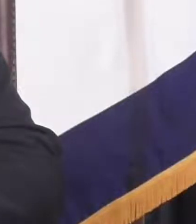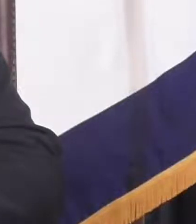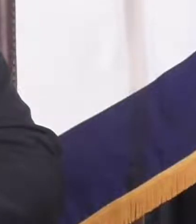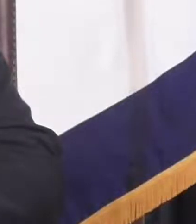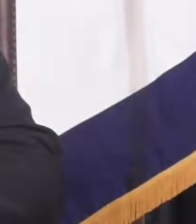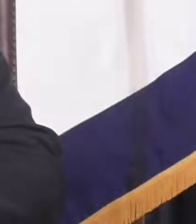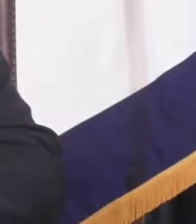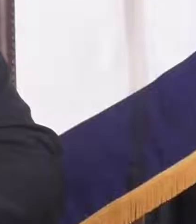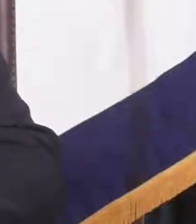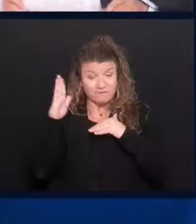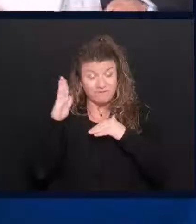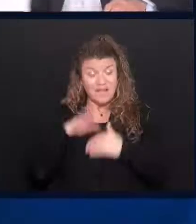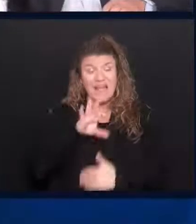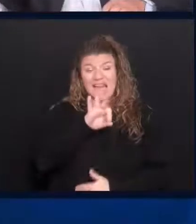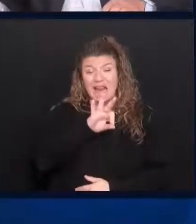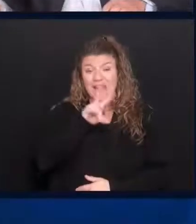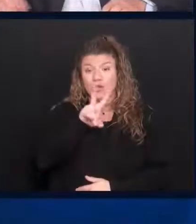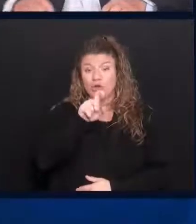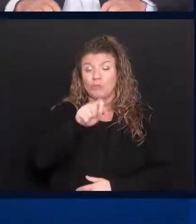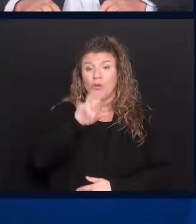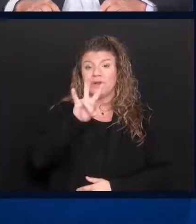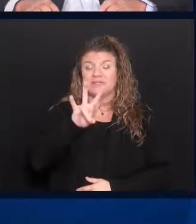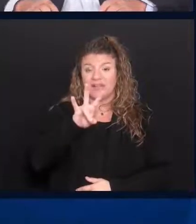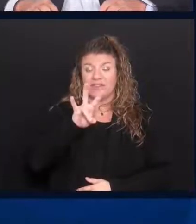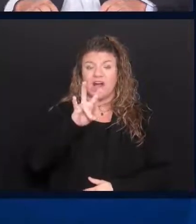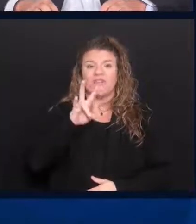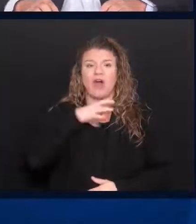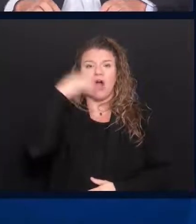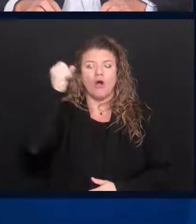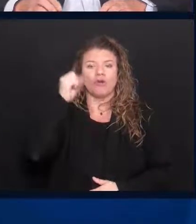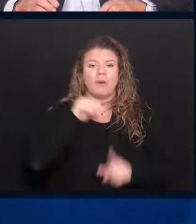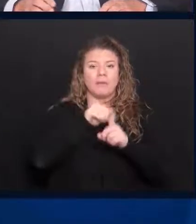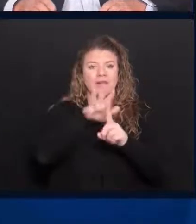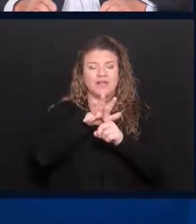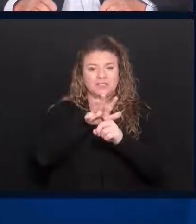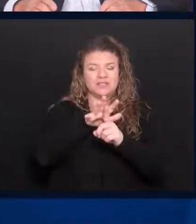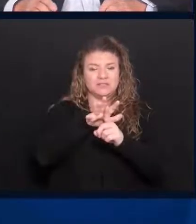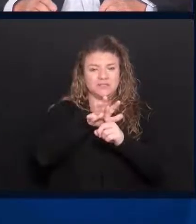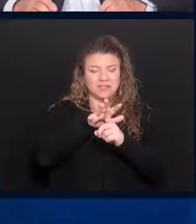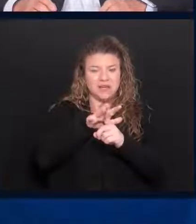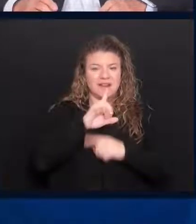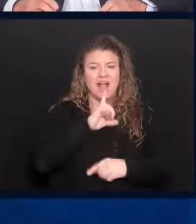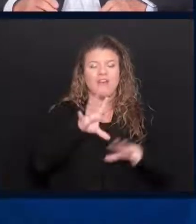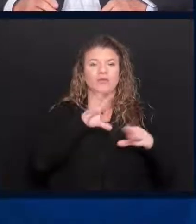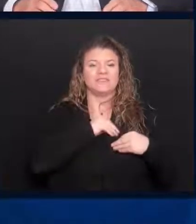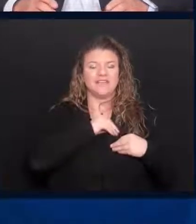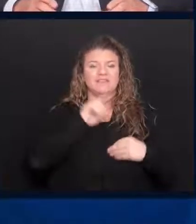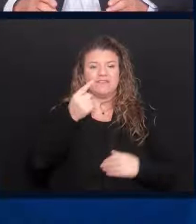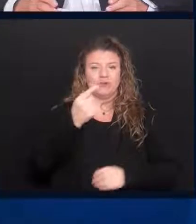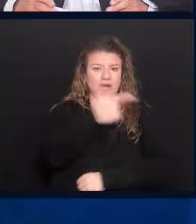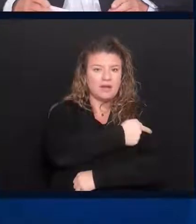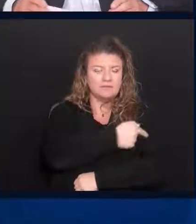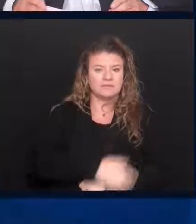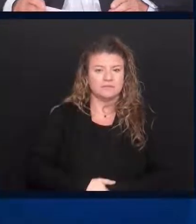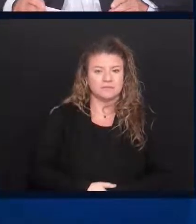and above, and 92.7% of our elderly 65 and above that have received the first